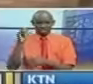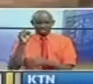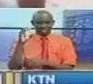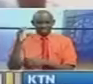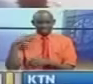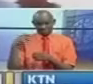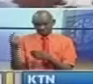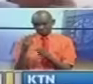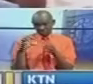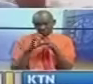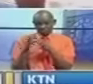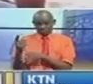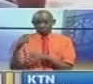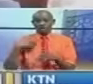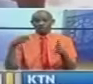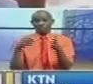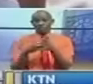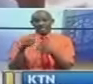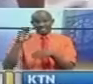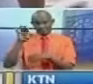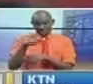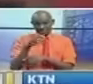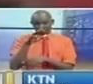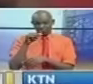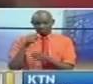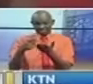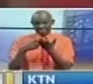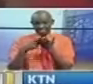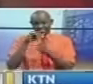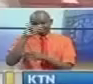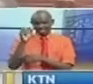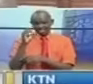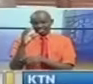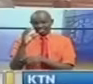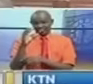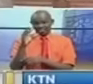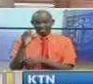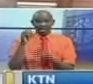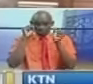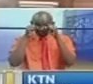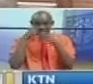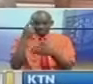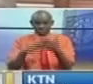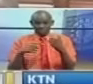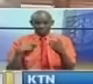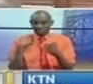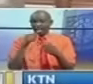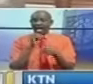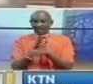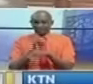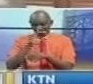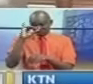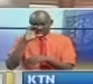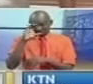corporate entity when it sought to block the National Assembly from discussing the JSC. Mwite says he advised the Chief Justice